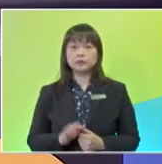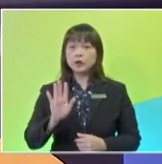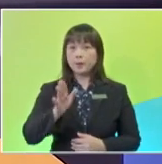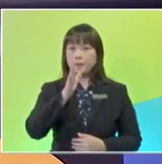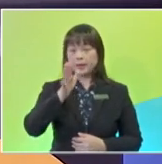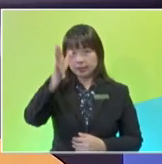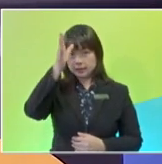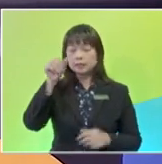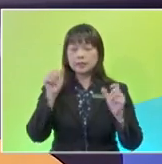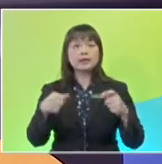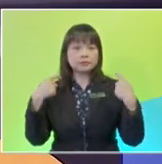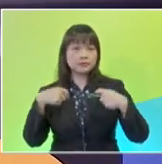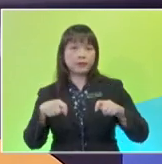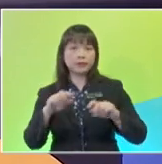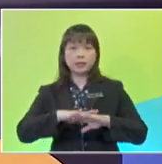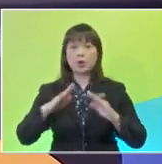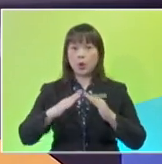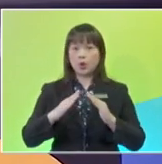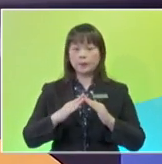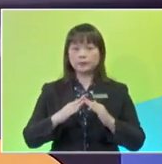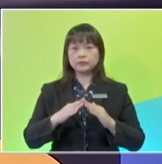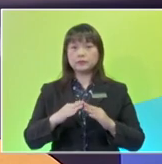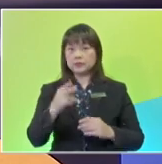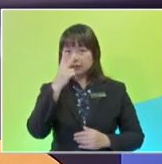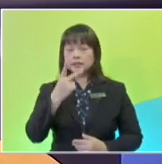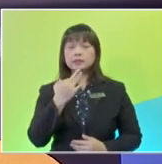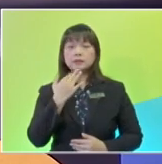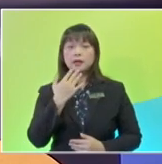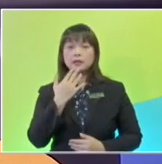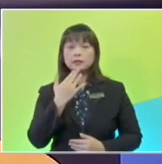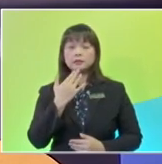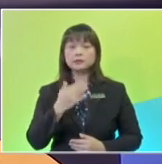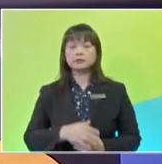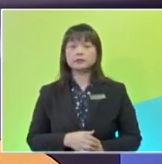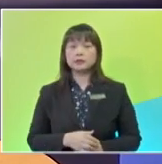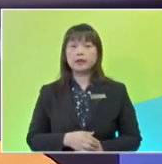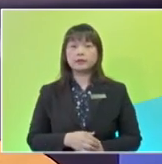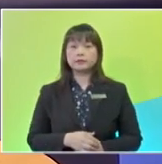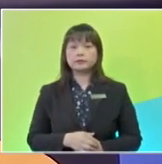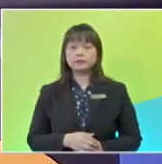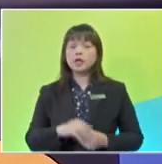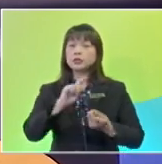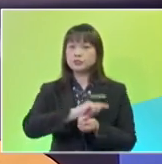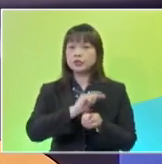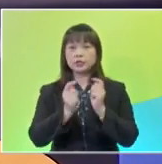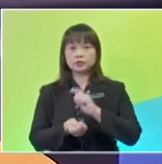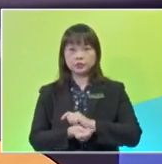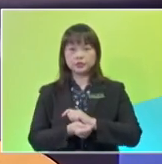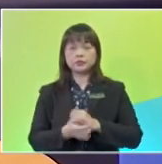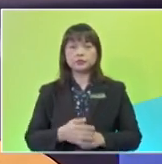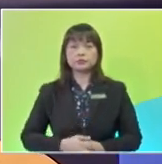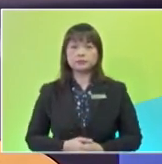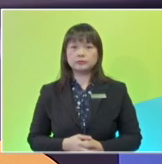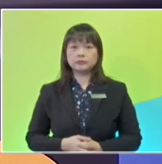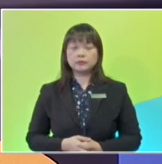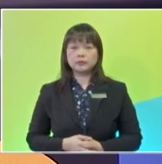dissolving or not, right? Okay, the color changes already, right? Yes, the color changes. Do you know why the color changes? Because it's dissolving, yes. The salt